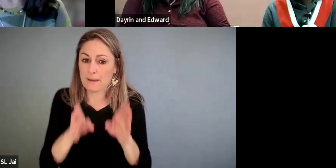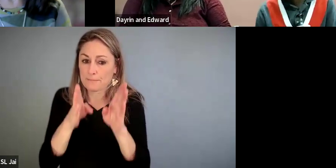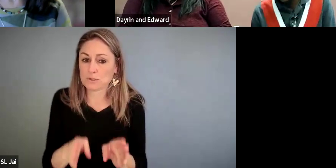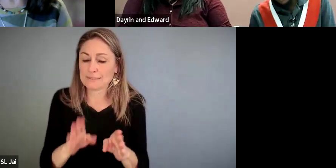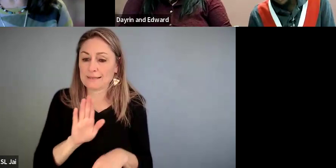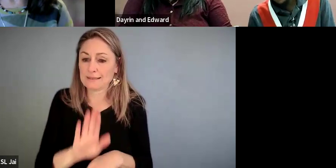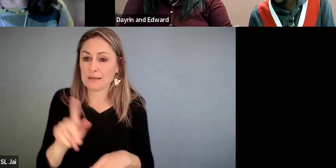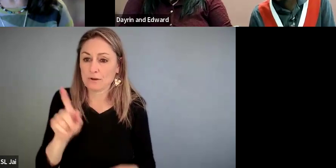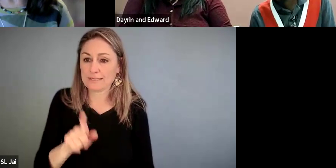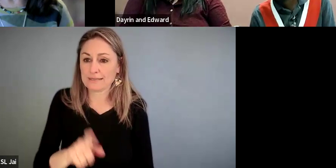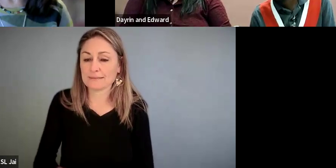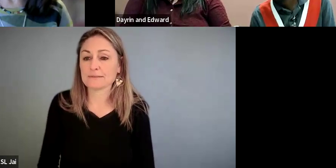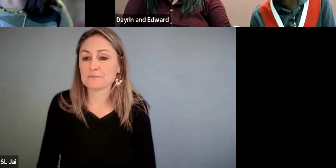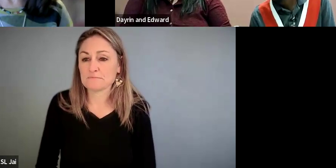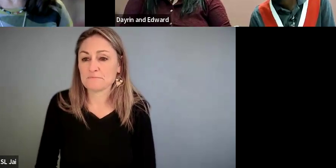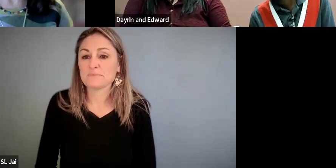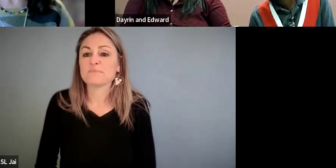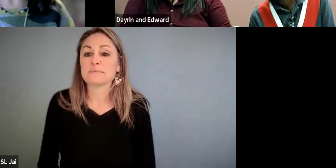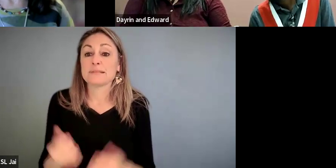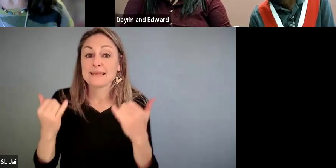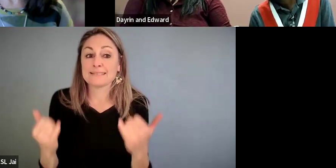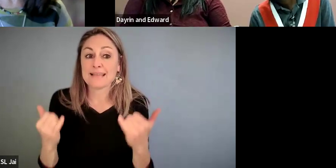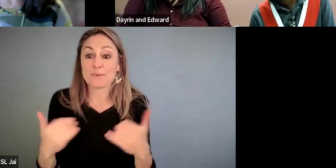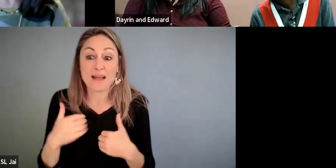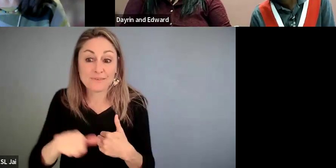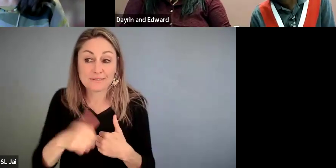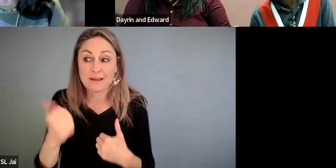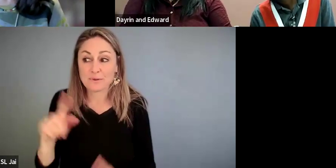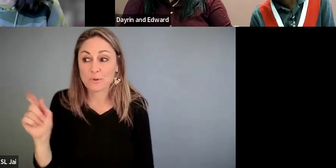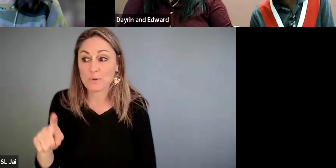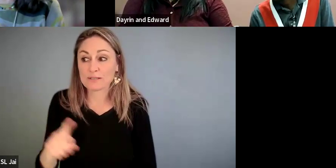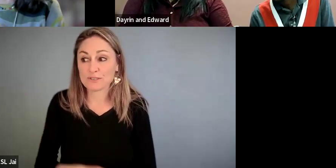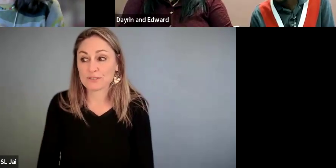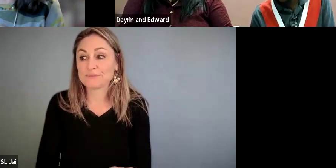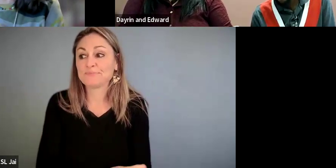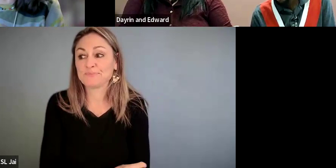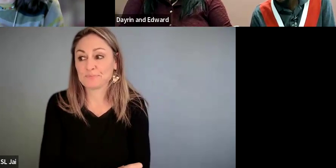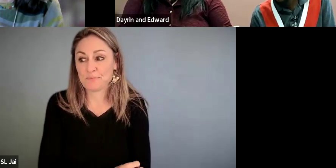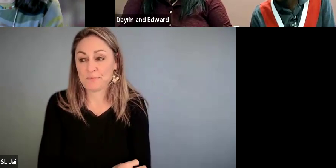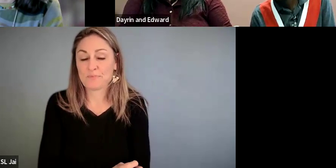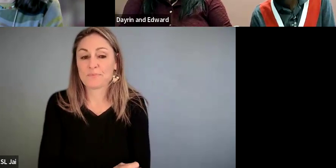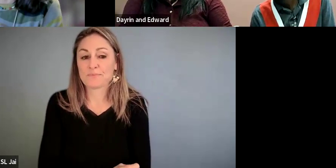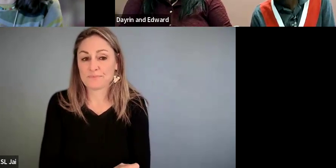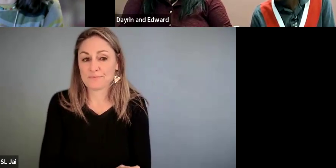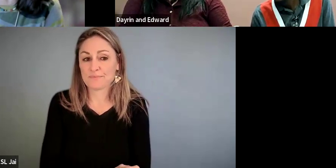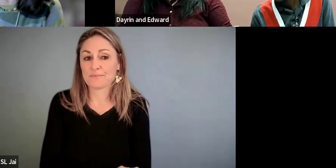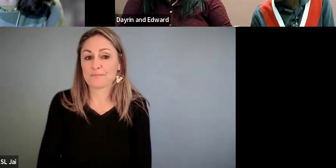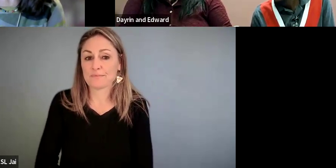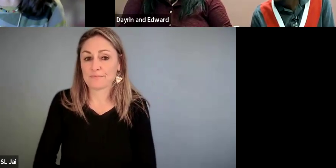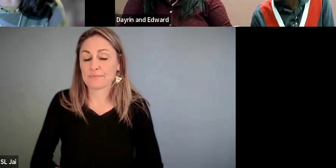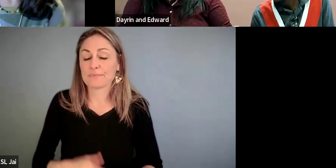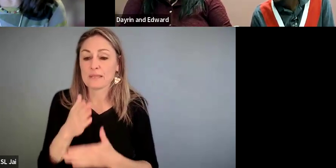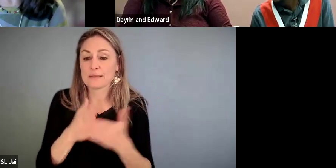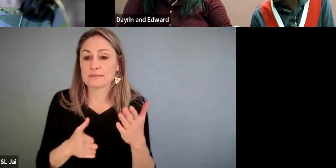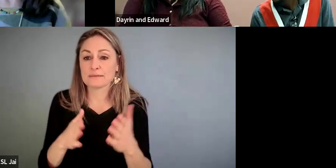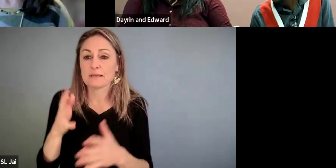Yeah. So now we're gonna have another question. What are some